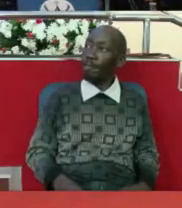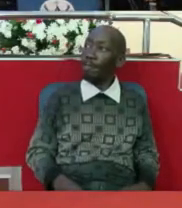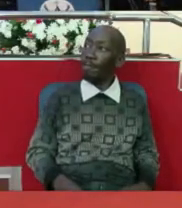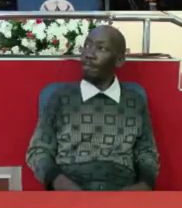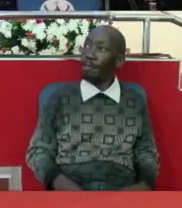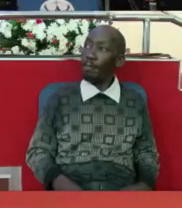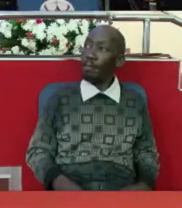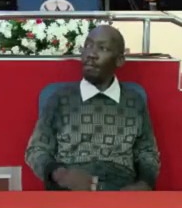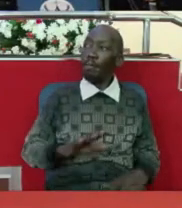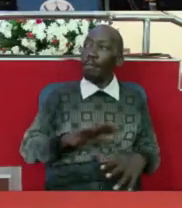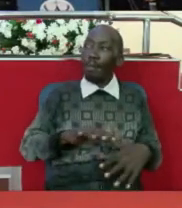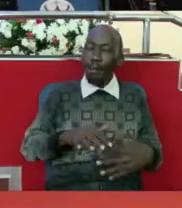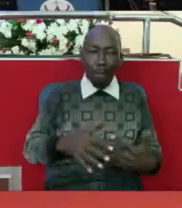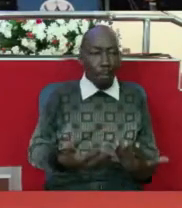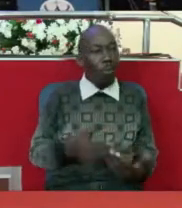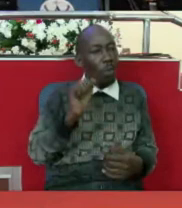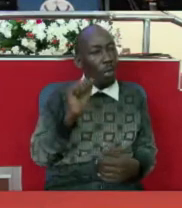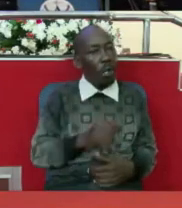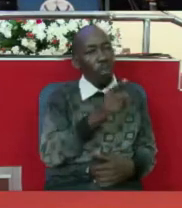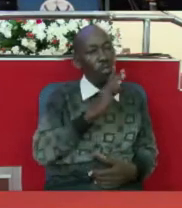Now how can you be assured